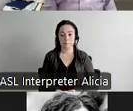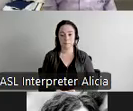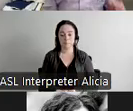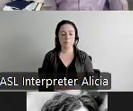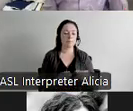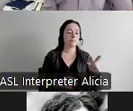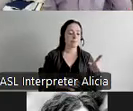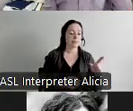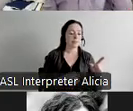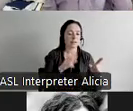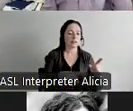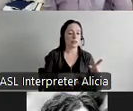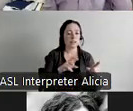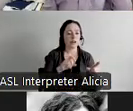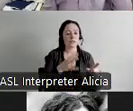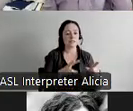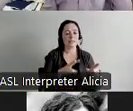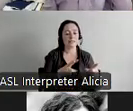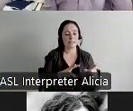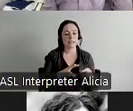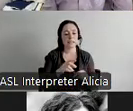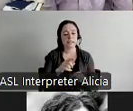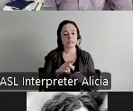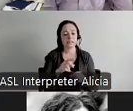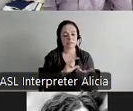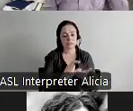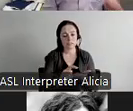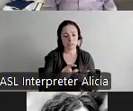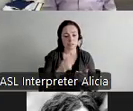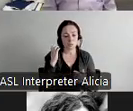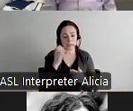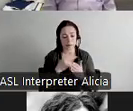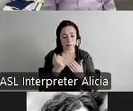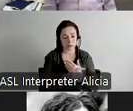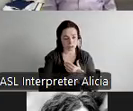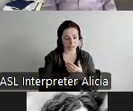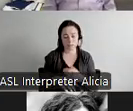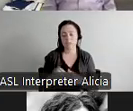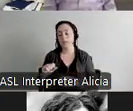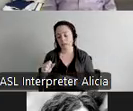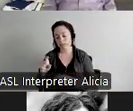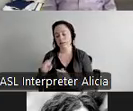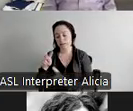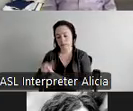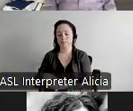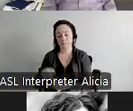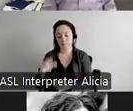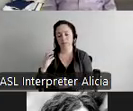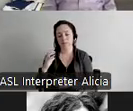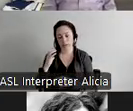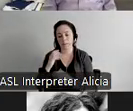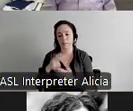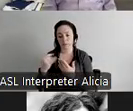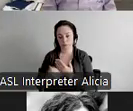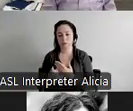Does the 117, does that have to go to capital projects? It does. Okay. It does. That